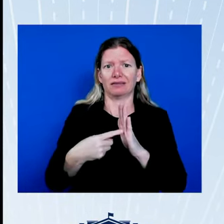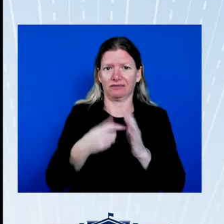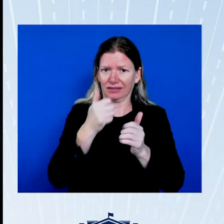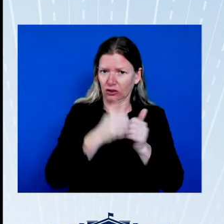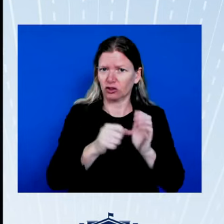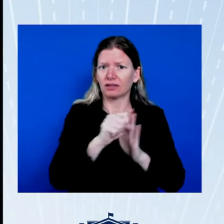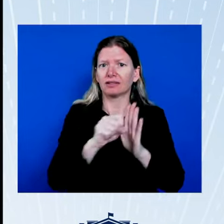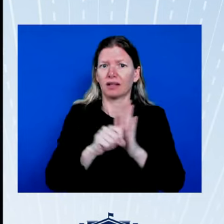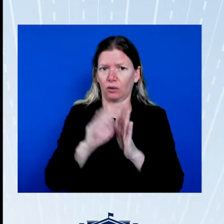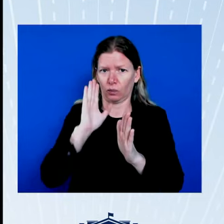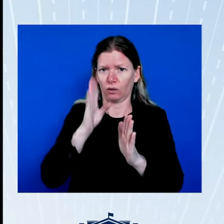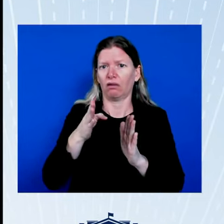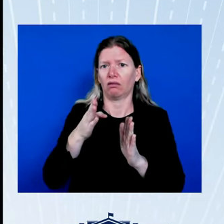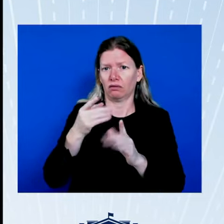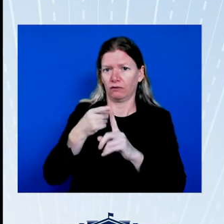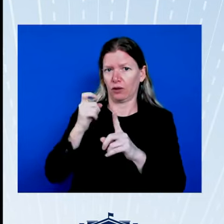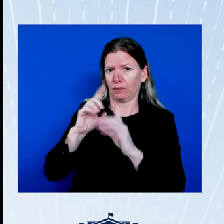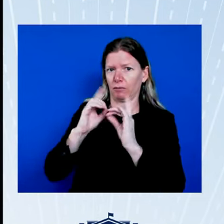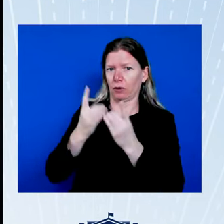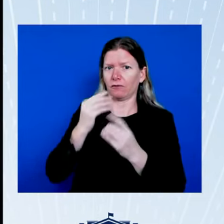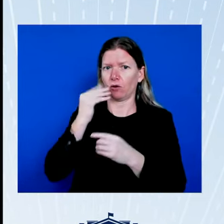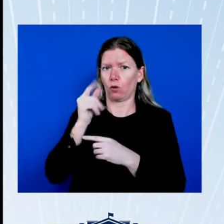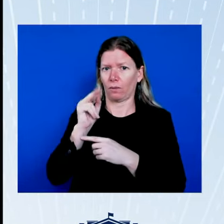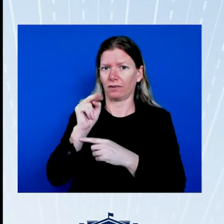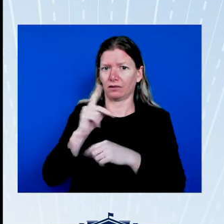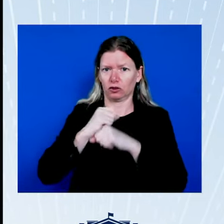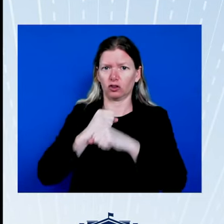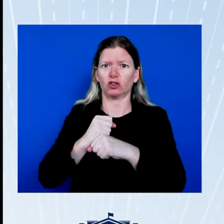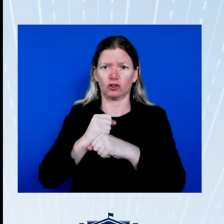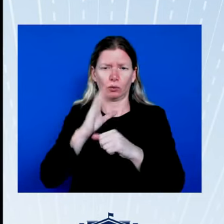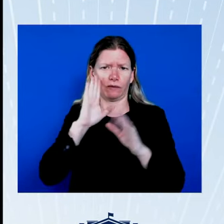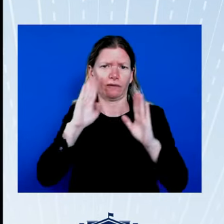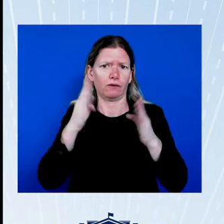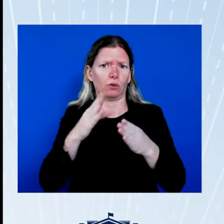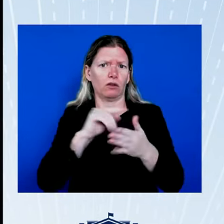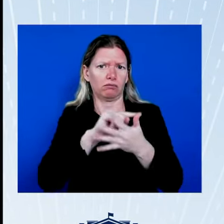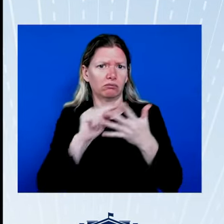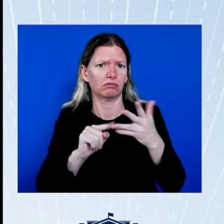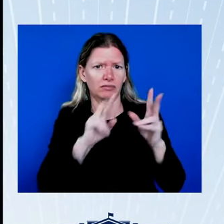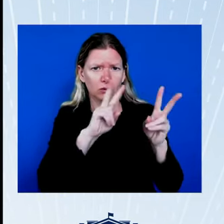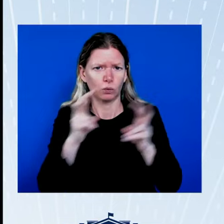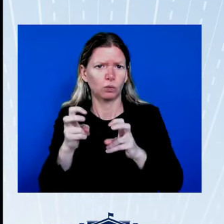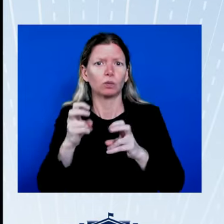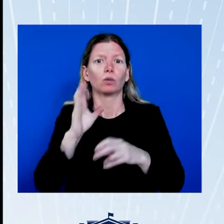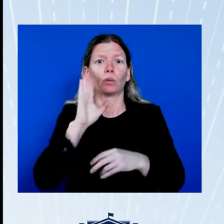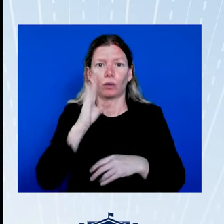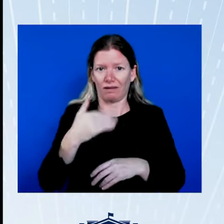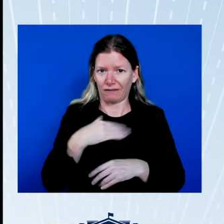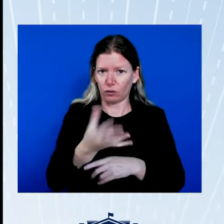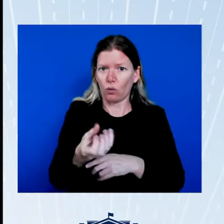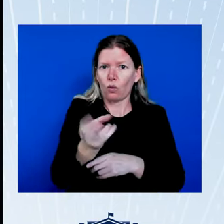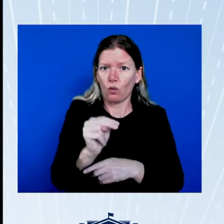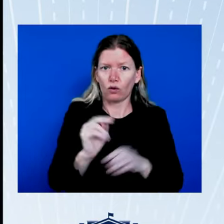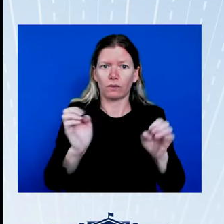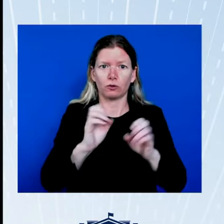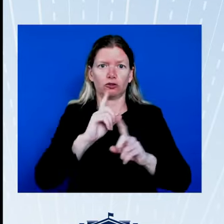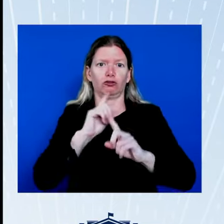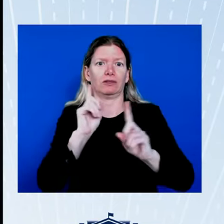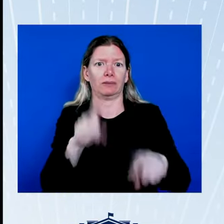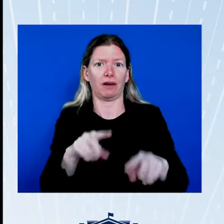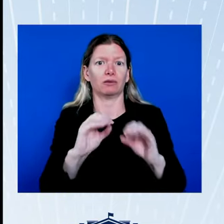response organizations, and you should get in touch with them to ask about access to these programs because they're designed to help